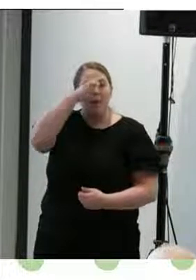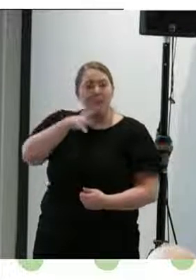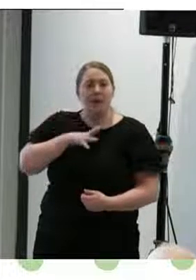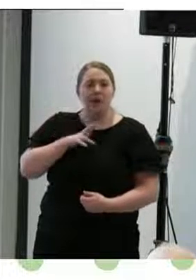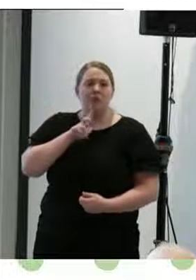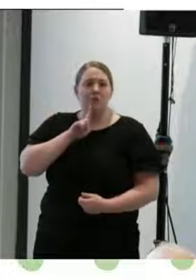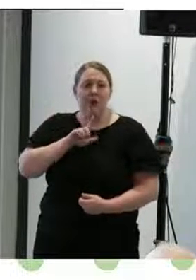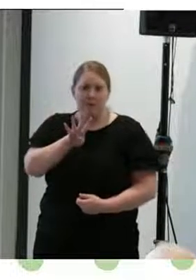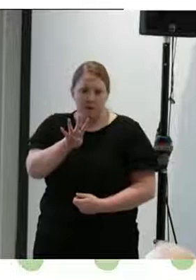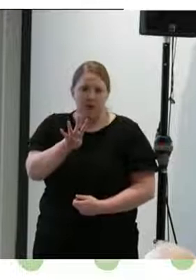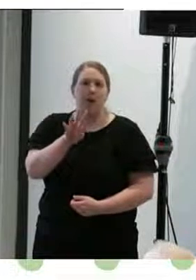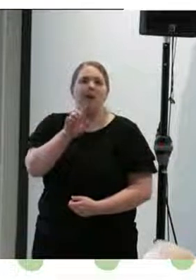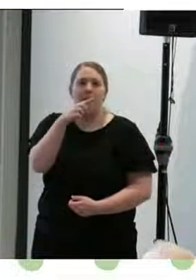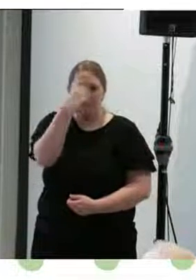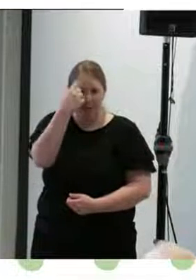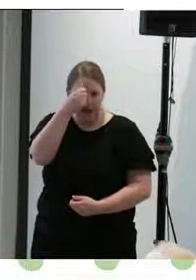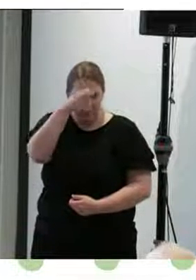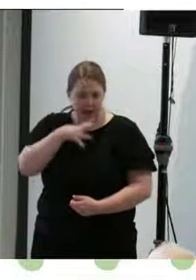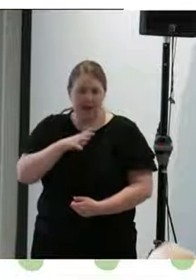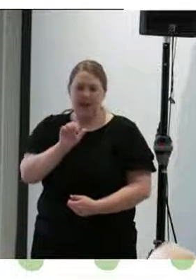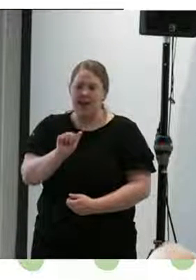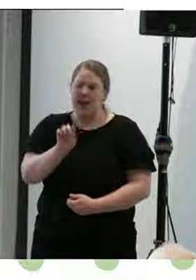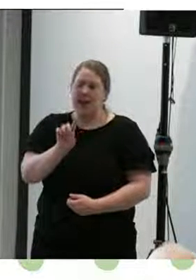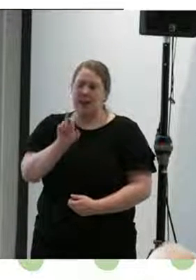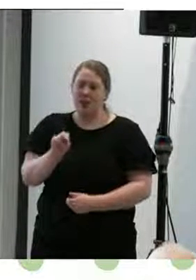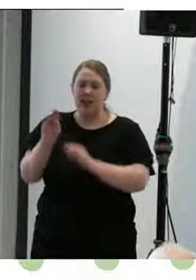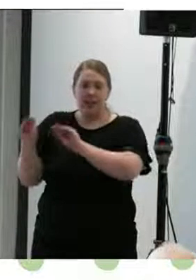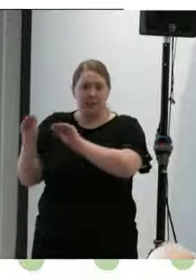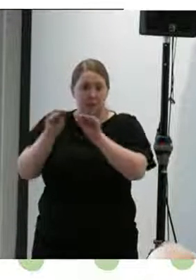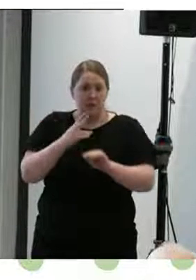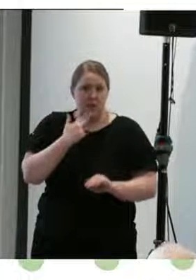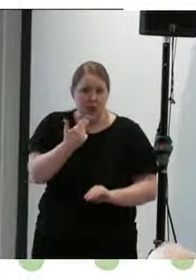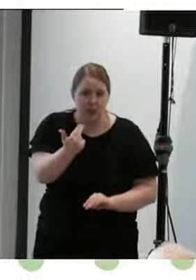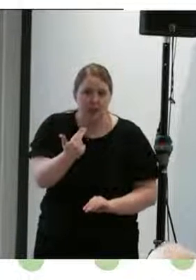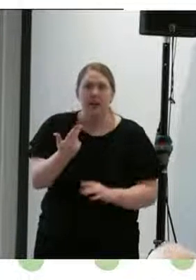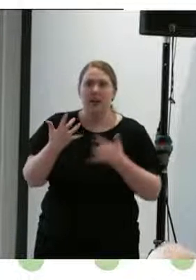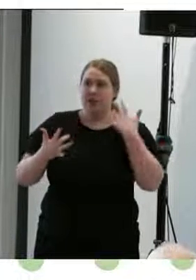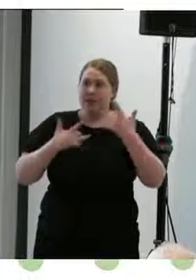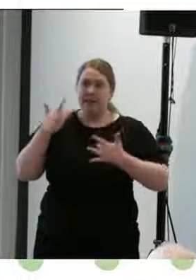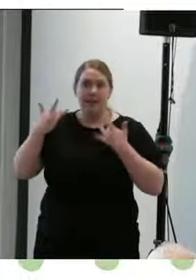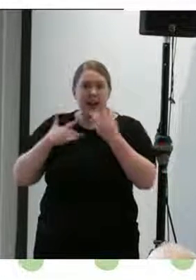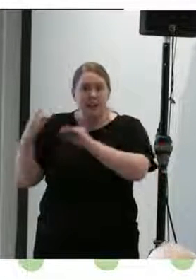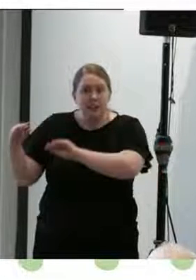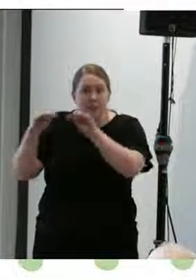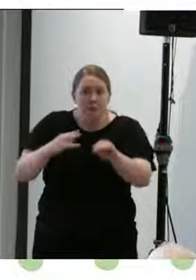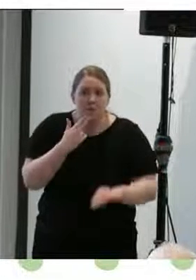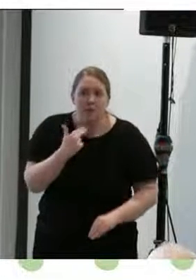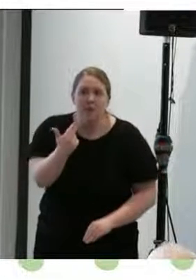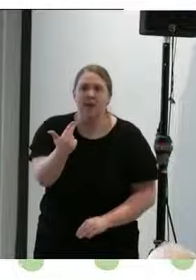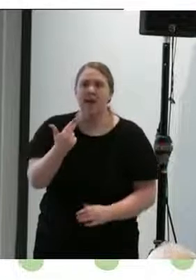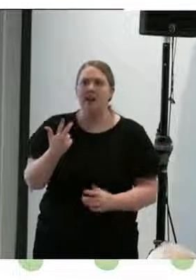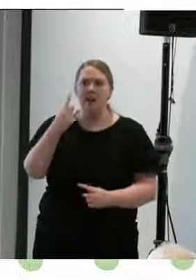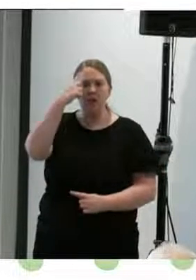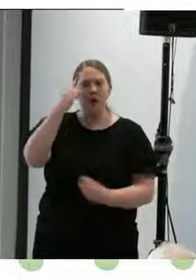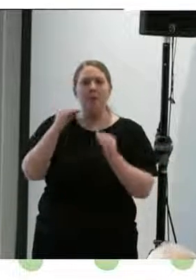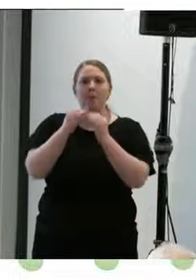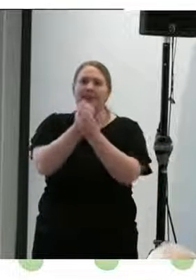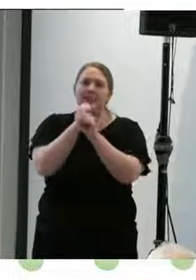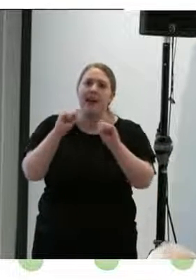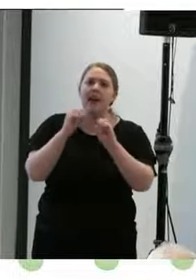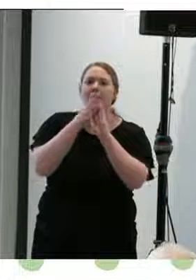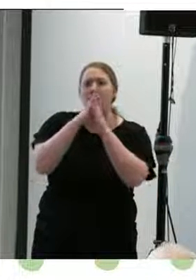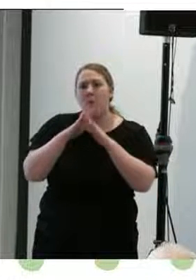region with his mom when he was 13. He told me he was really excited to move to the coal region because he thought it would be safer and quiet,